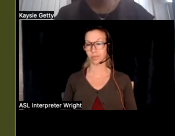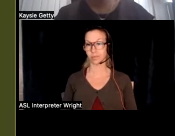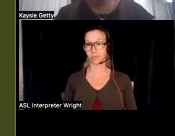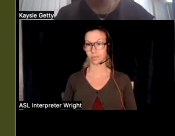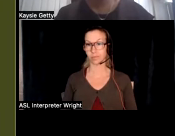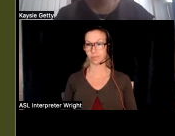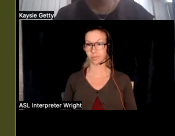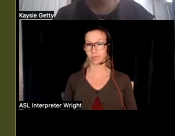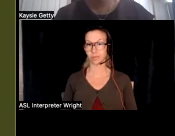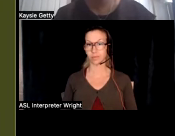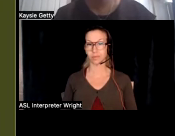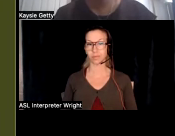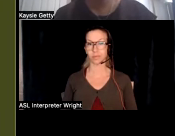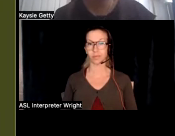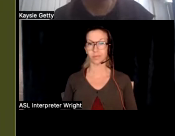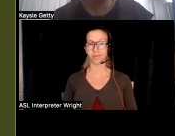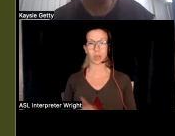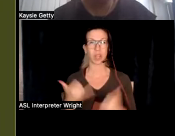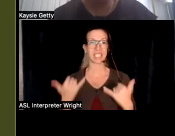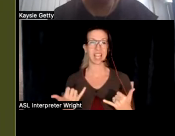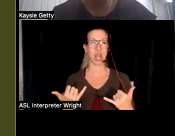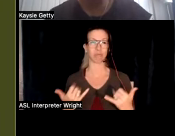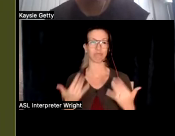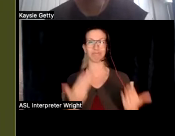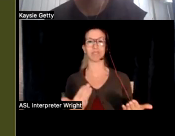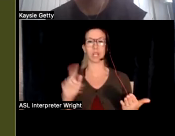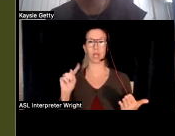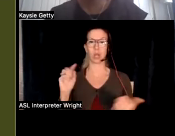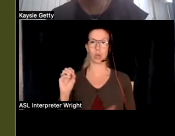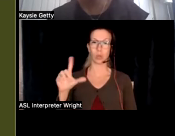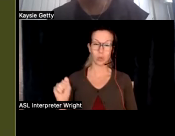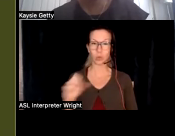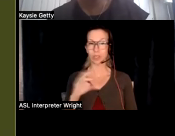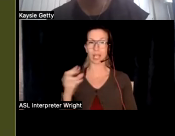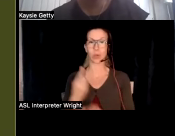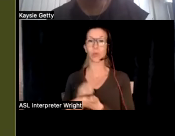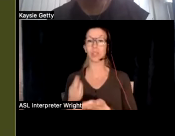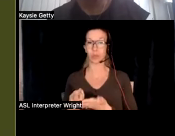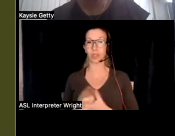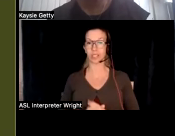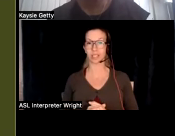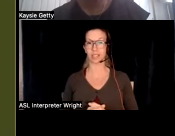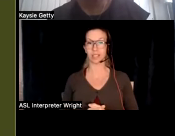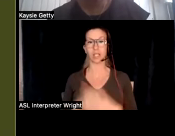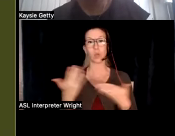Okay, so we're going to bring it home with the tools and resources, Casey. So this is, I hope, good news for all of you,